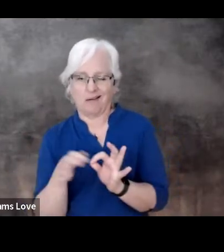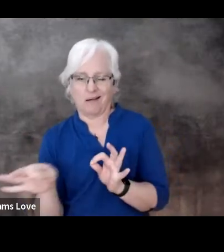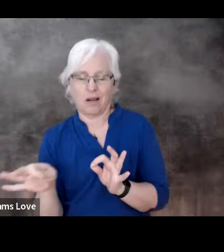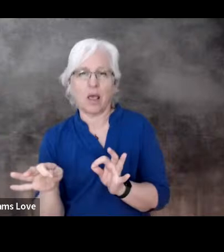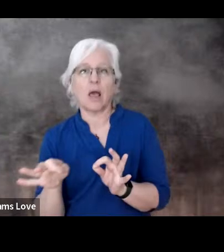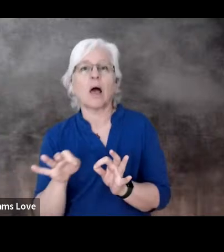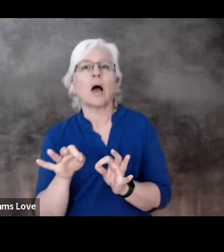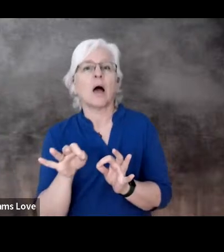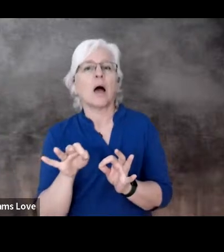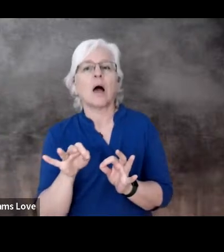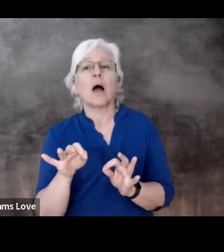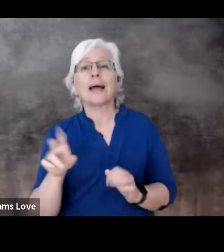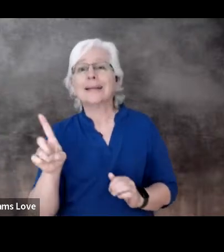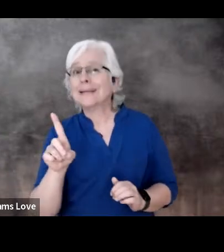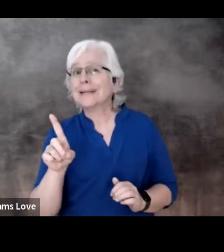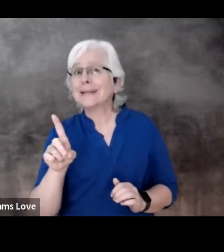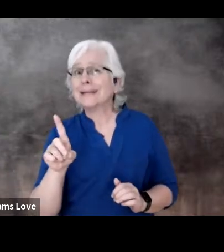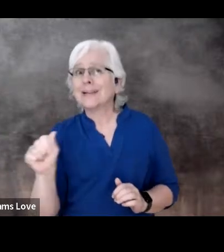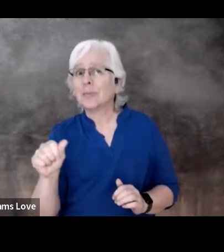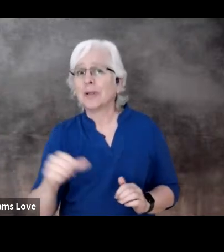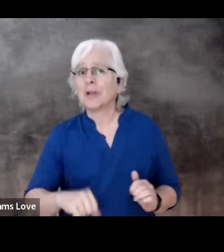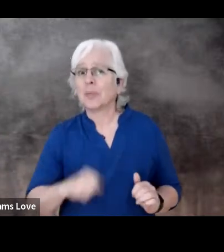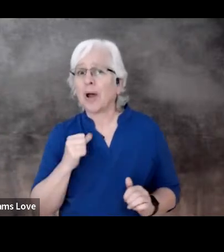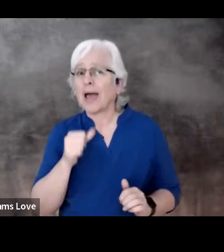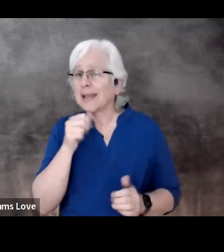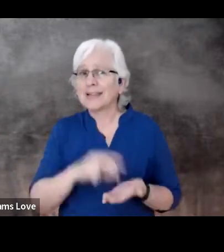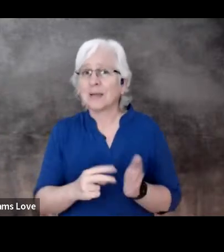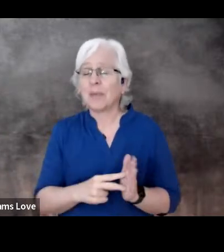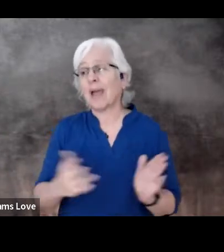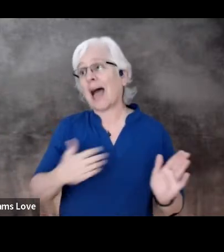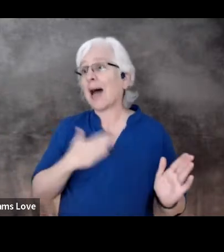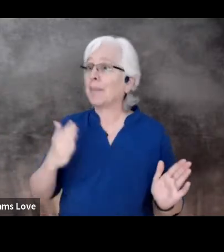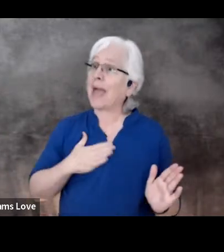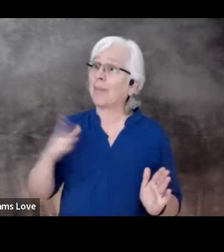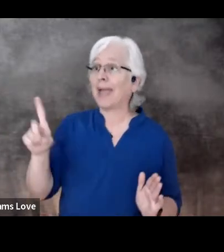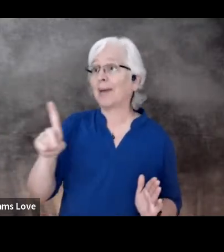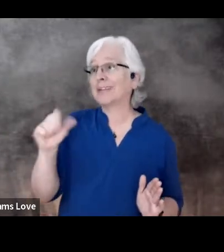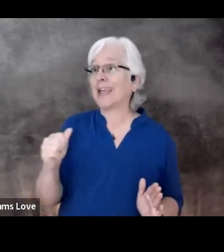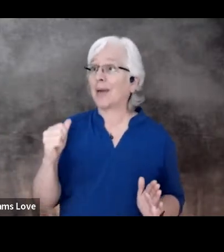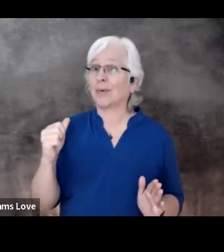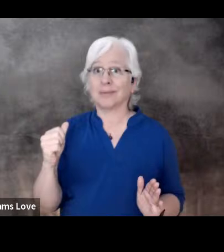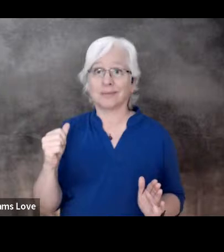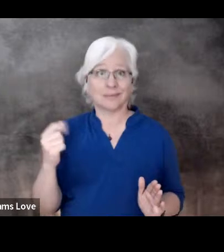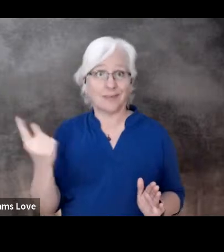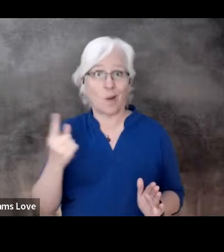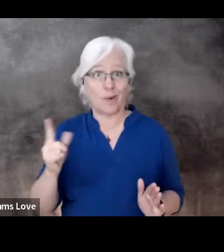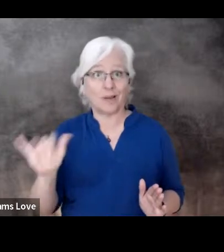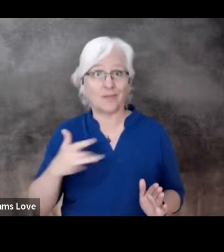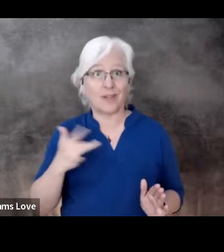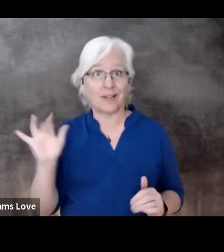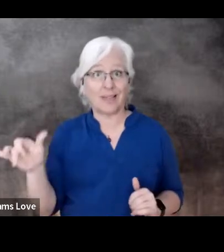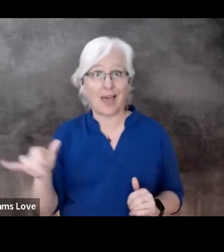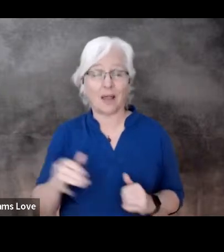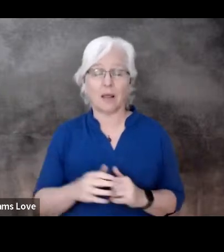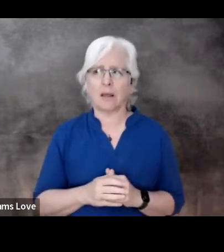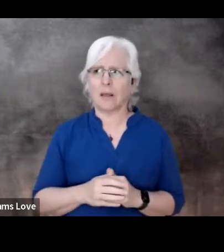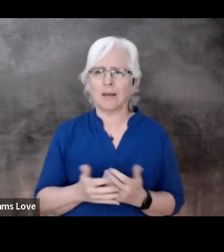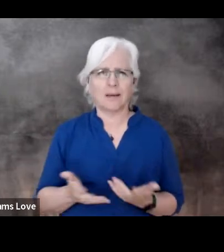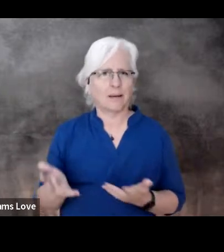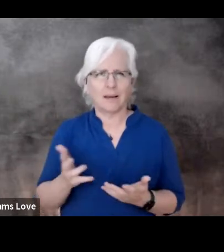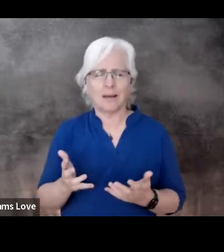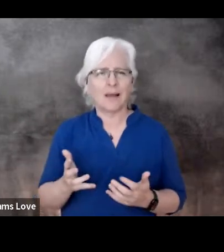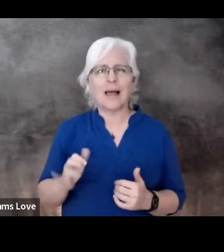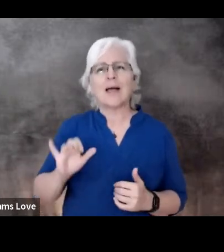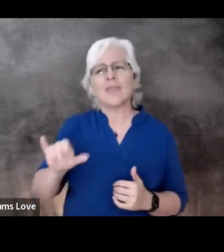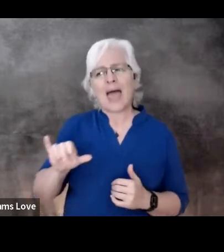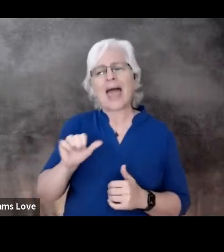disability pride does not mean being happy about being disabled all of the time. Being happy about being disabled can be a part